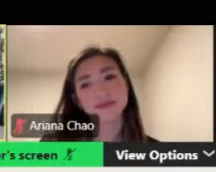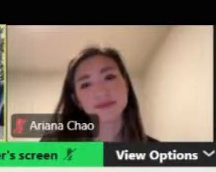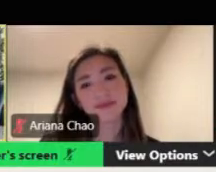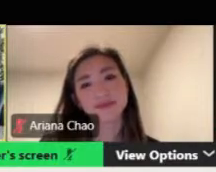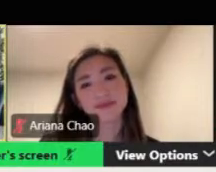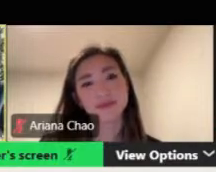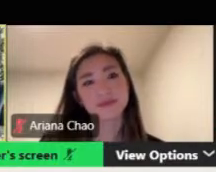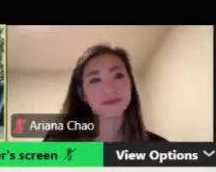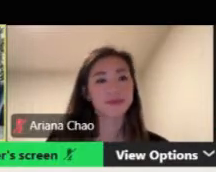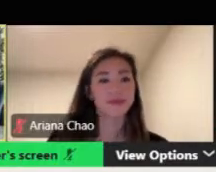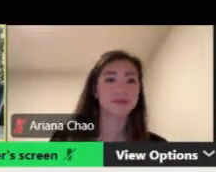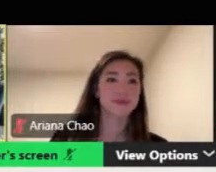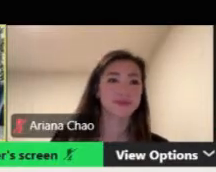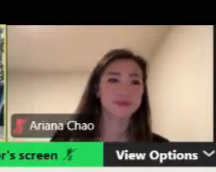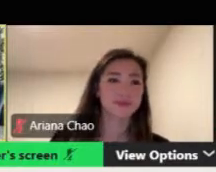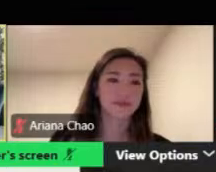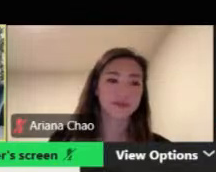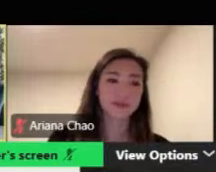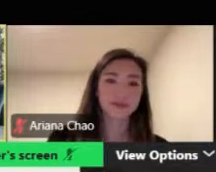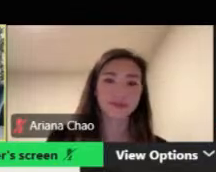you'll see how that applies.